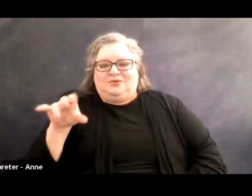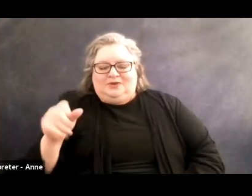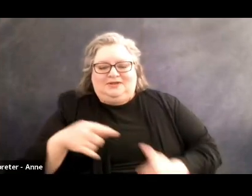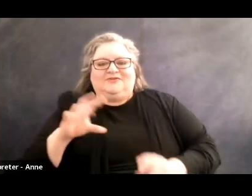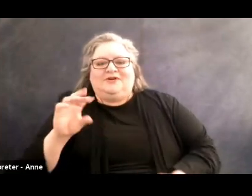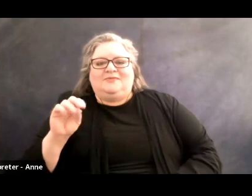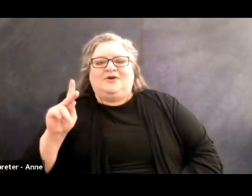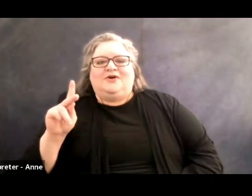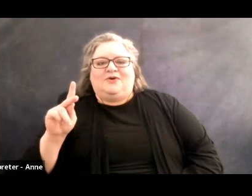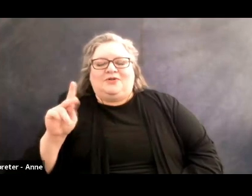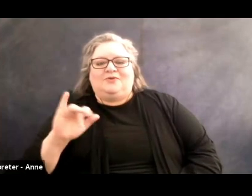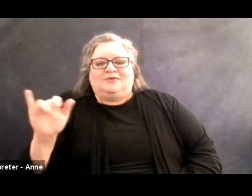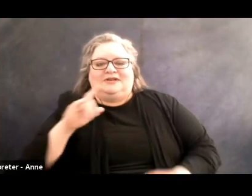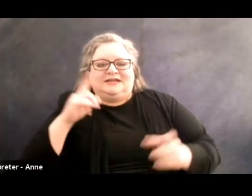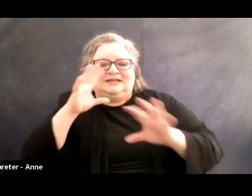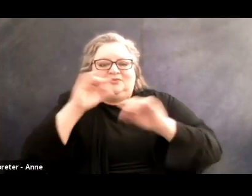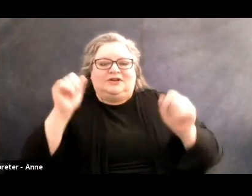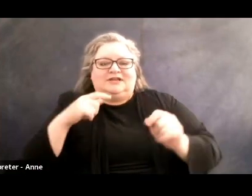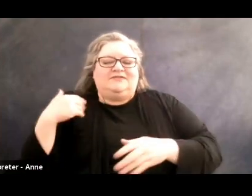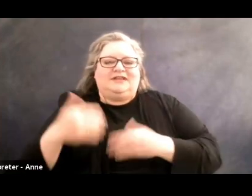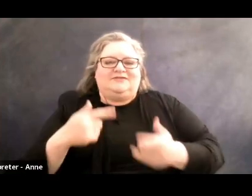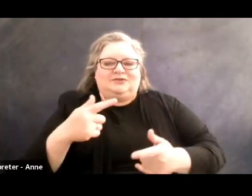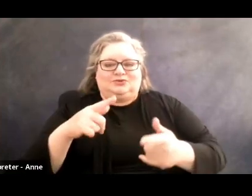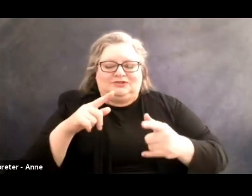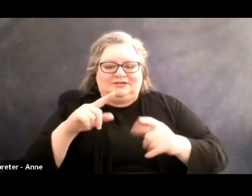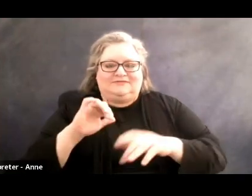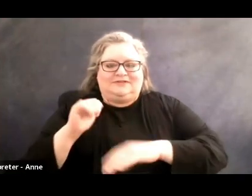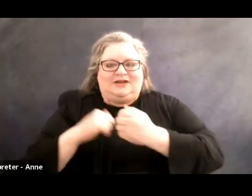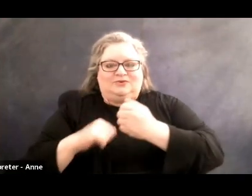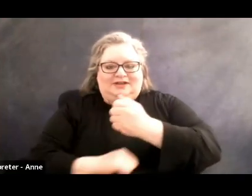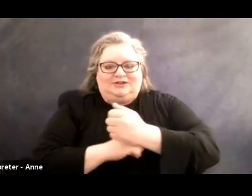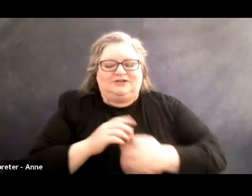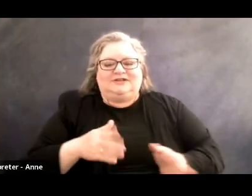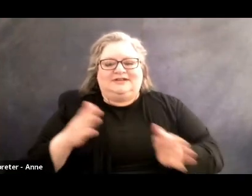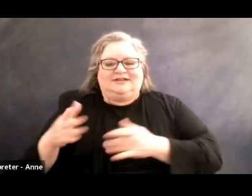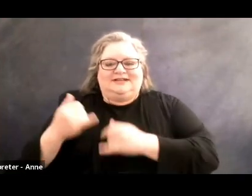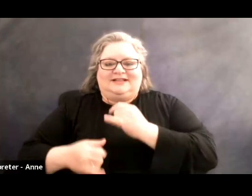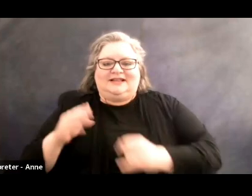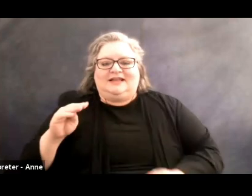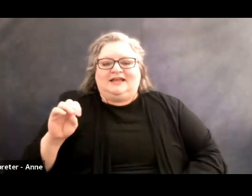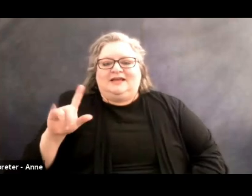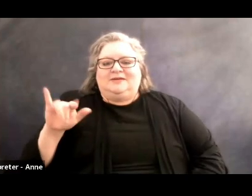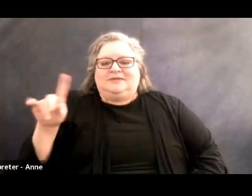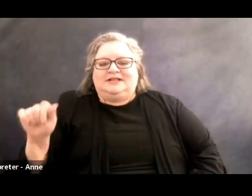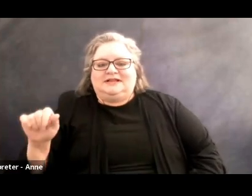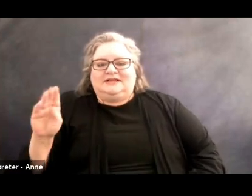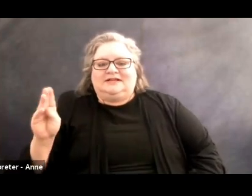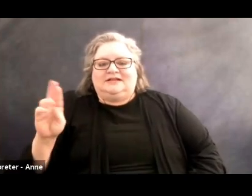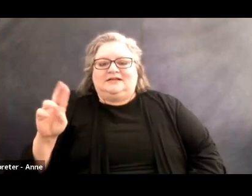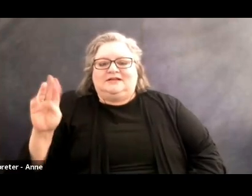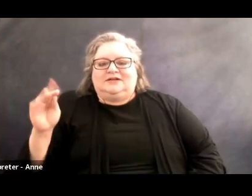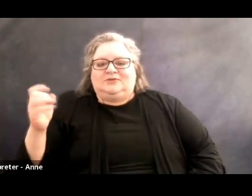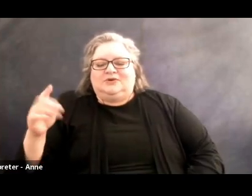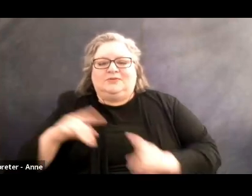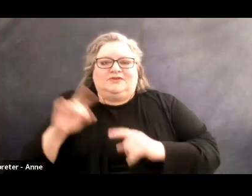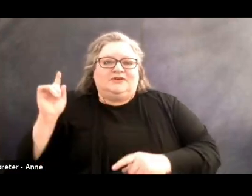the president of the Evolution Foundation. And Melinda Brummett is coming to us all the way from